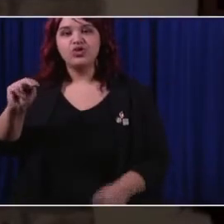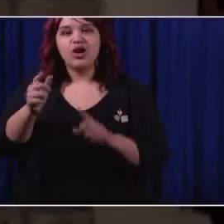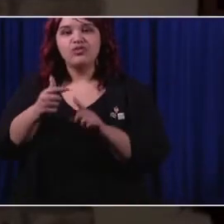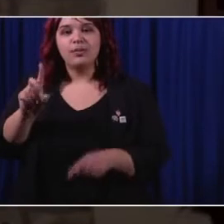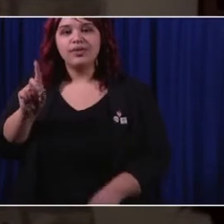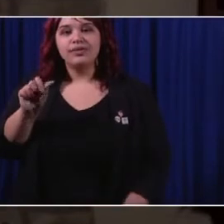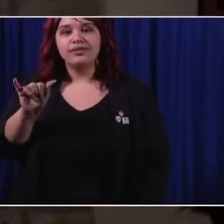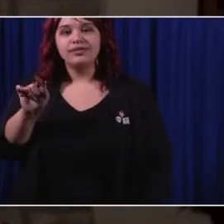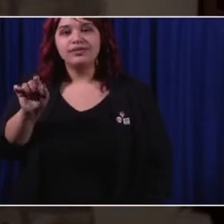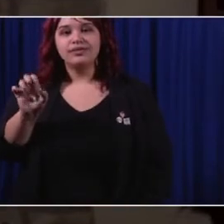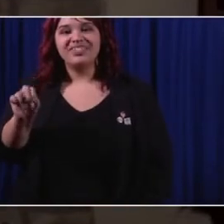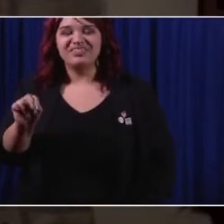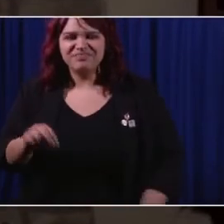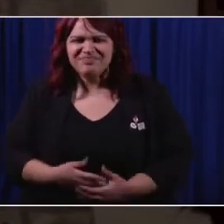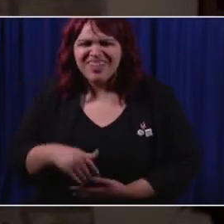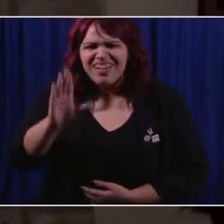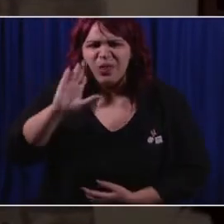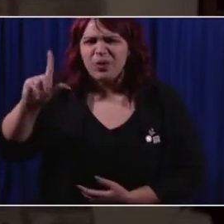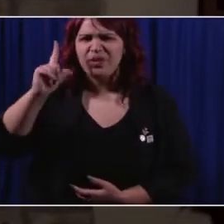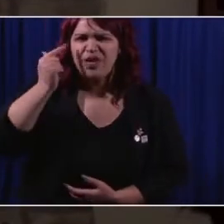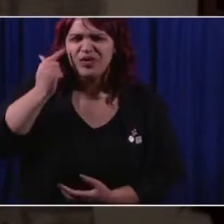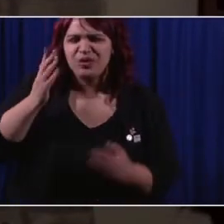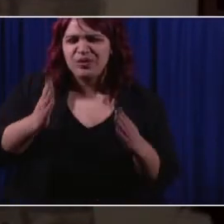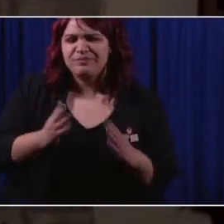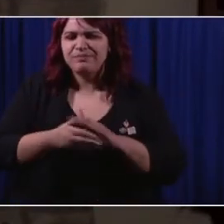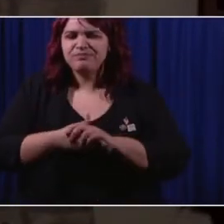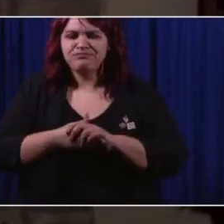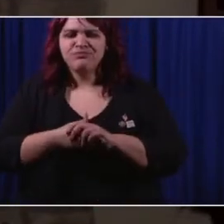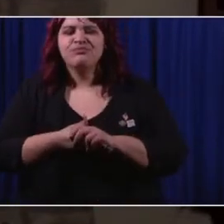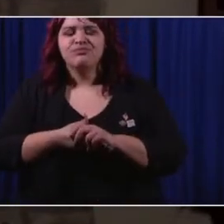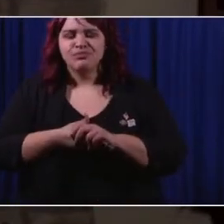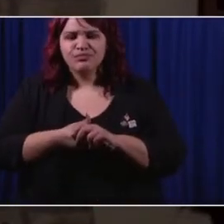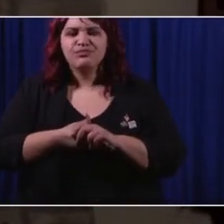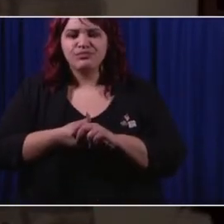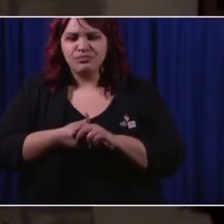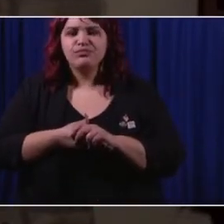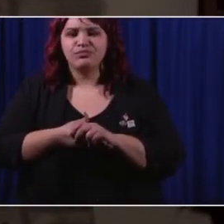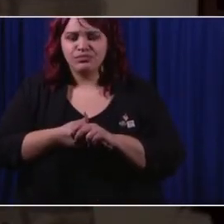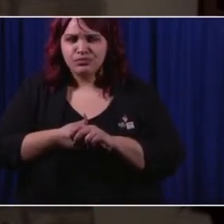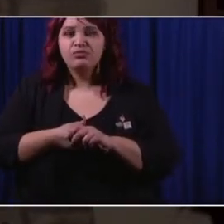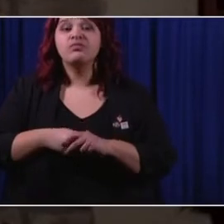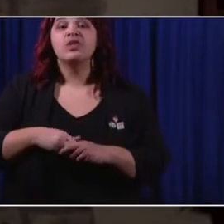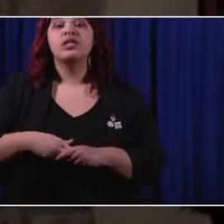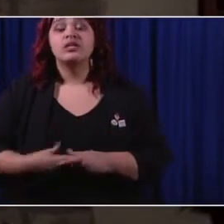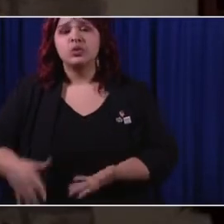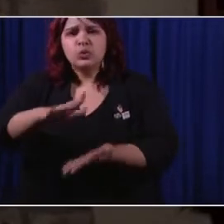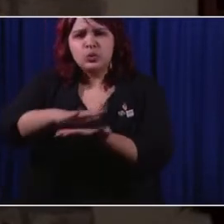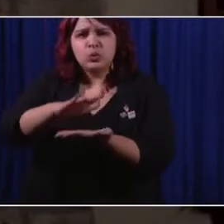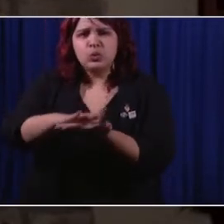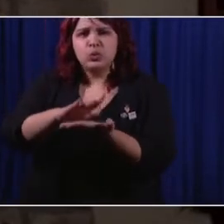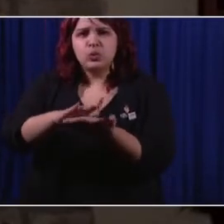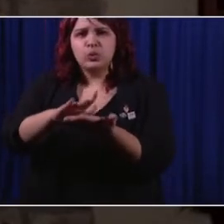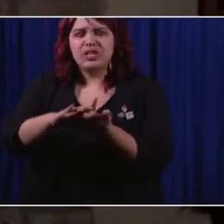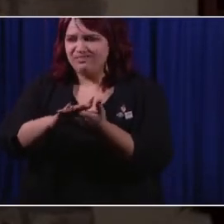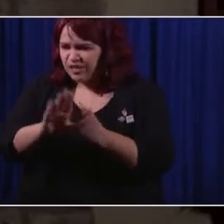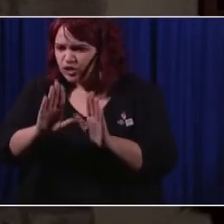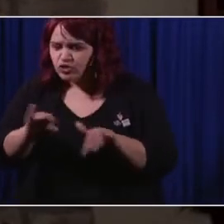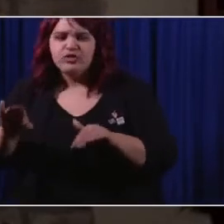Hi, Governor. When it comes to the changes in the quarantine guidance for classrooms, one of the biggest issues we're